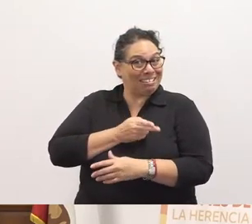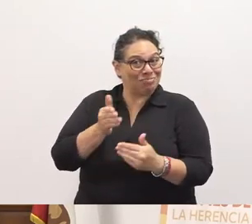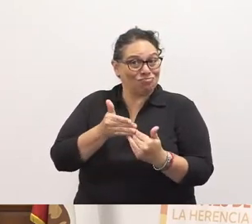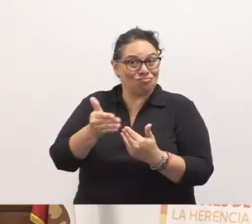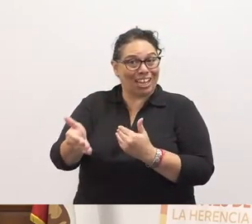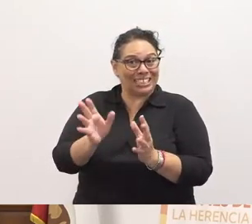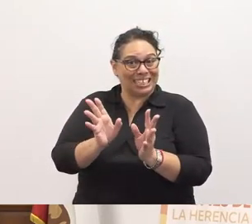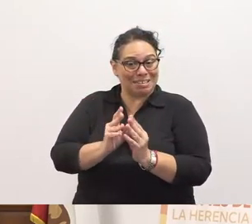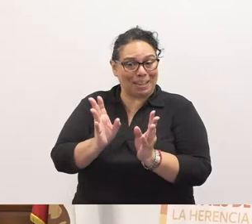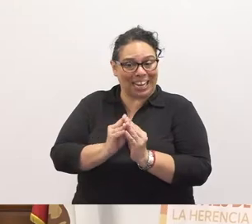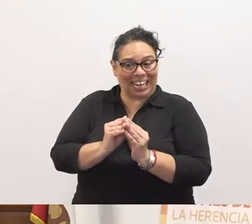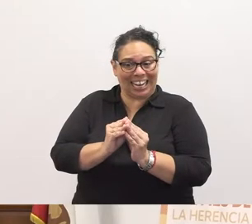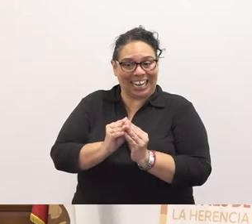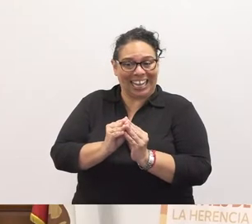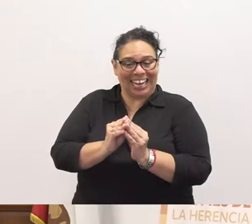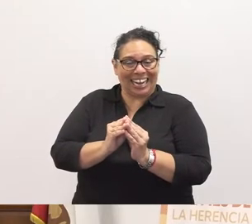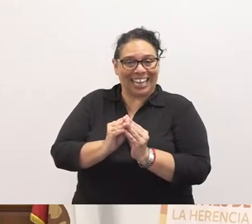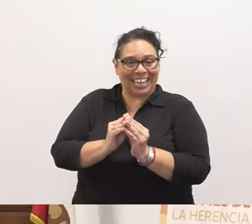meeting,